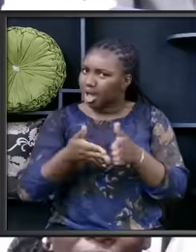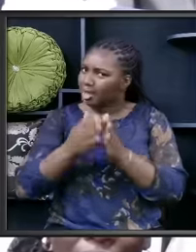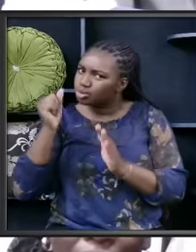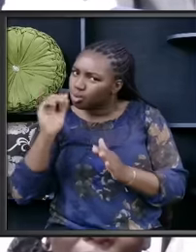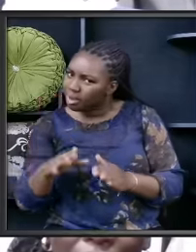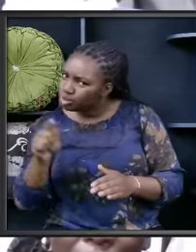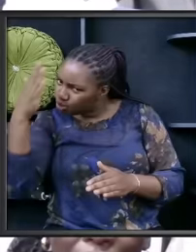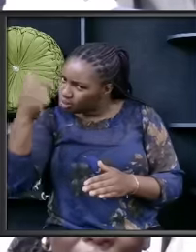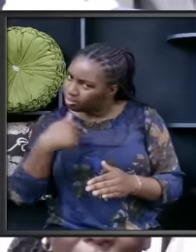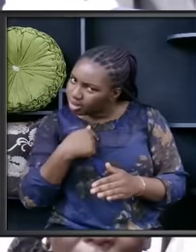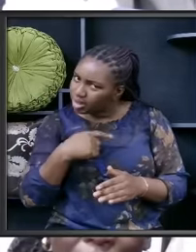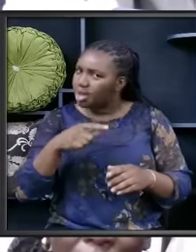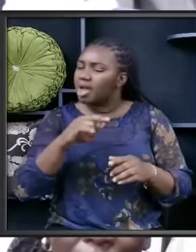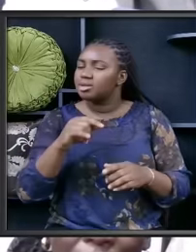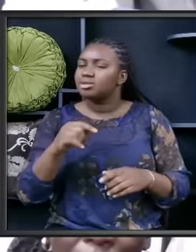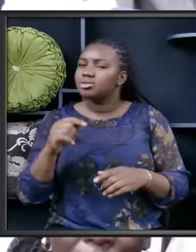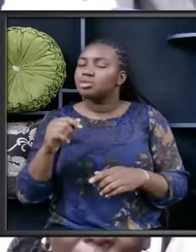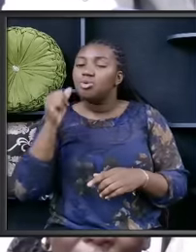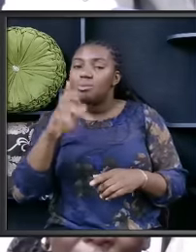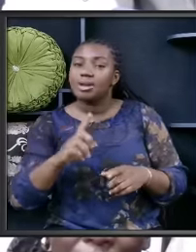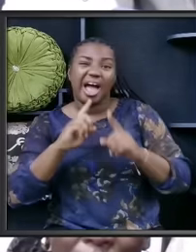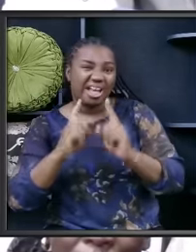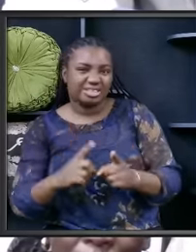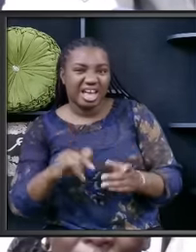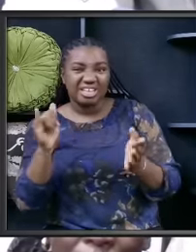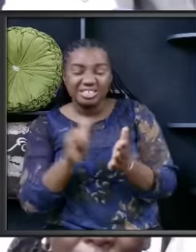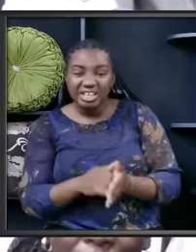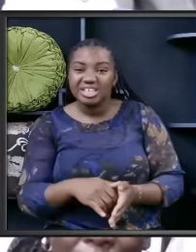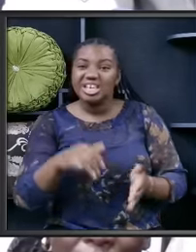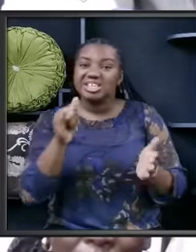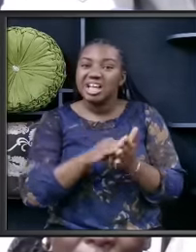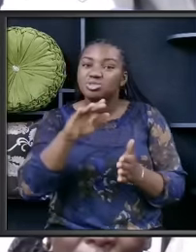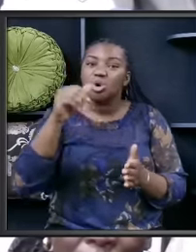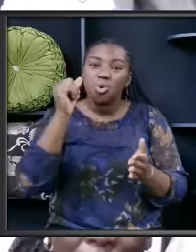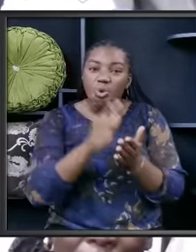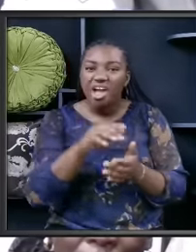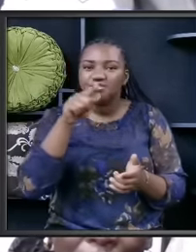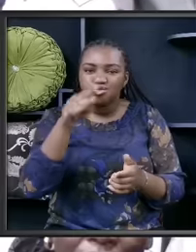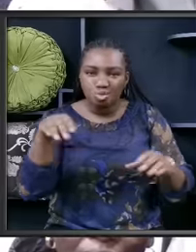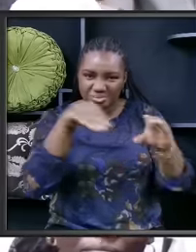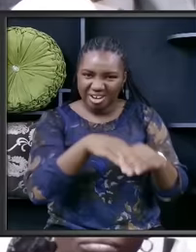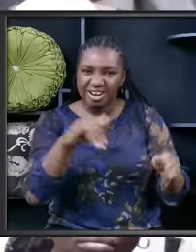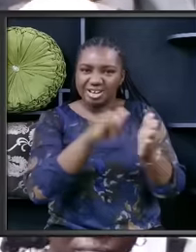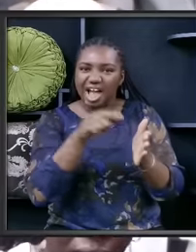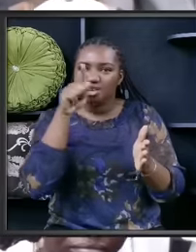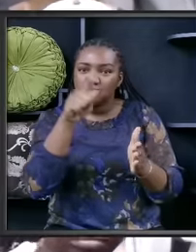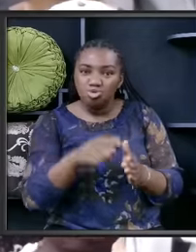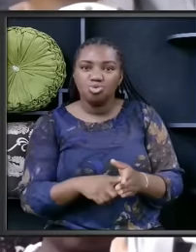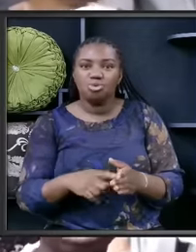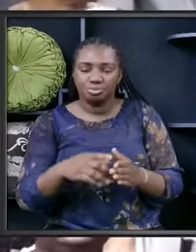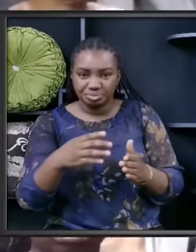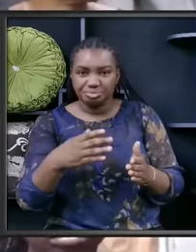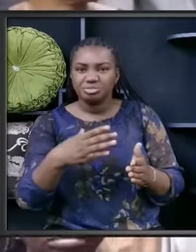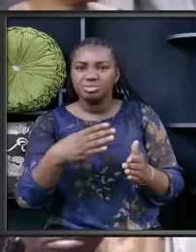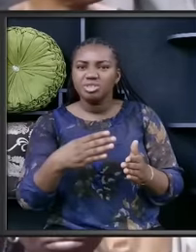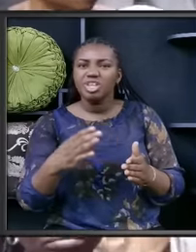said, I don't know you, but God don't tell me everything. That's your wife, where you marry, where you take a slave. May you go correct everything with her. Make her mind they peaceful. Now